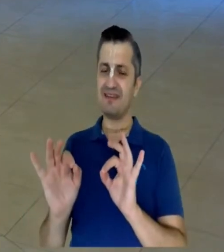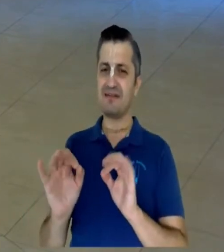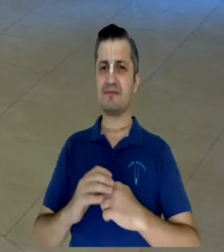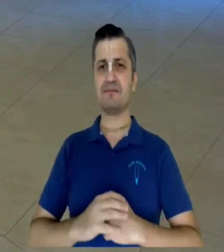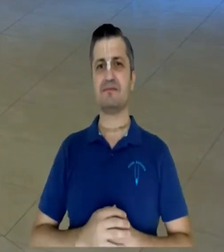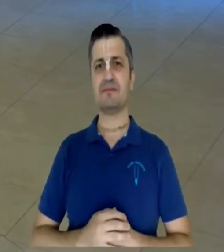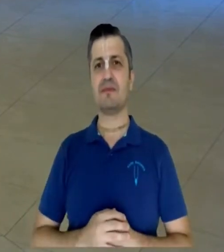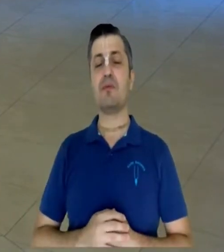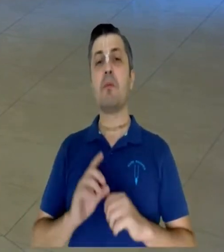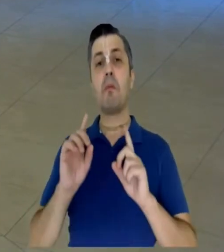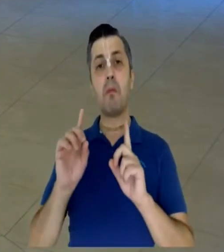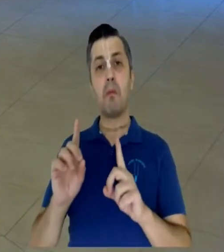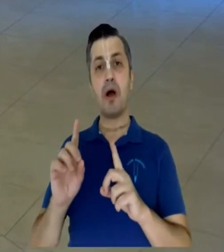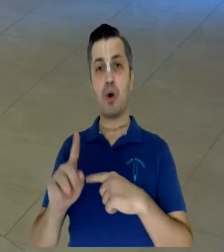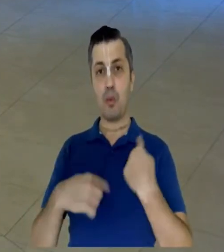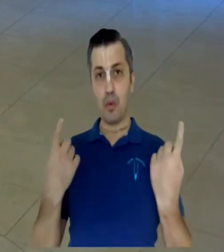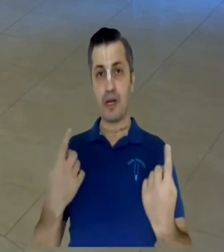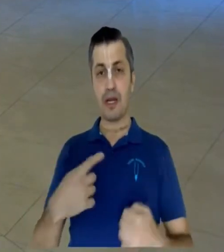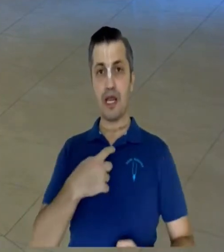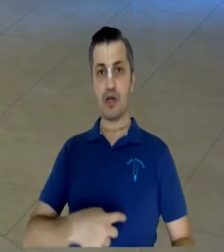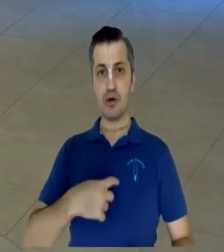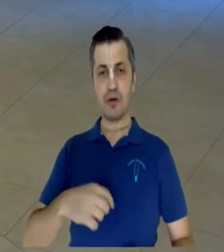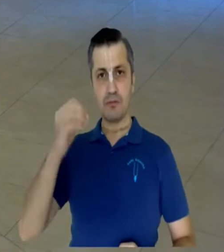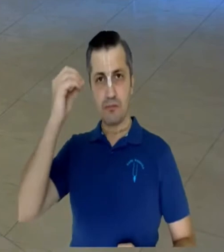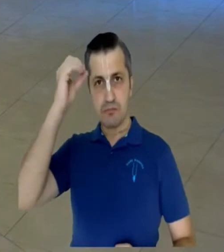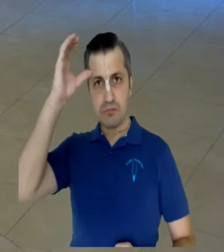have a choice. So